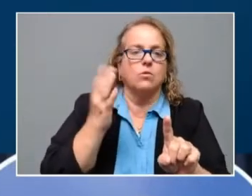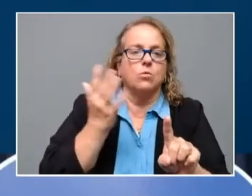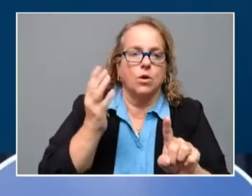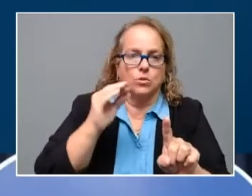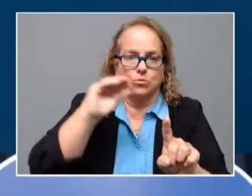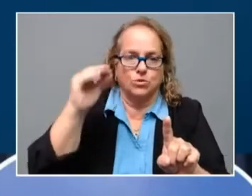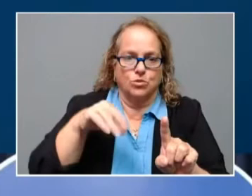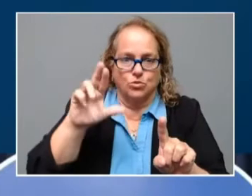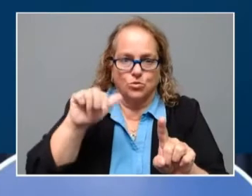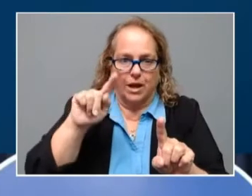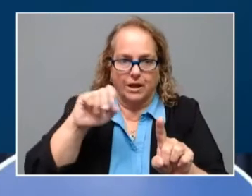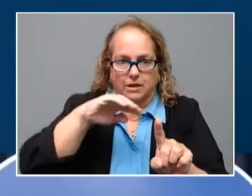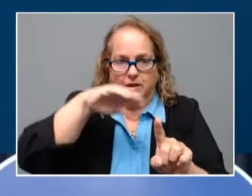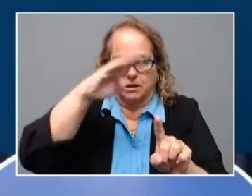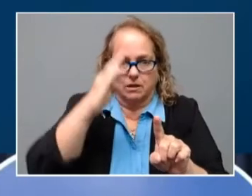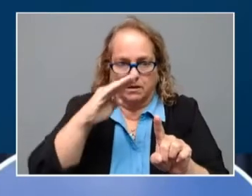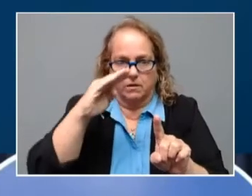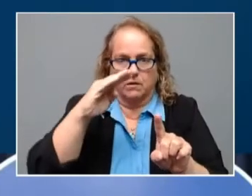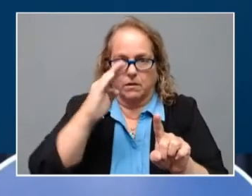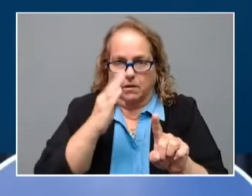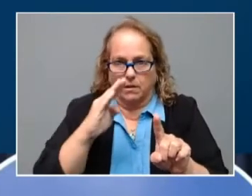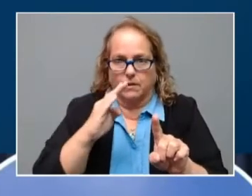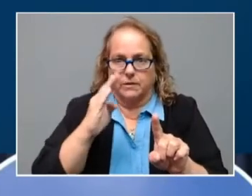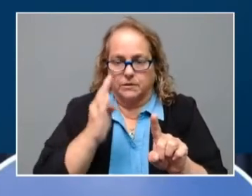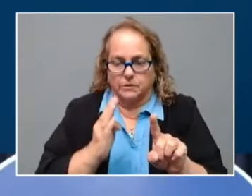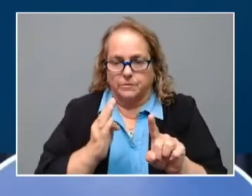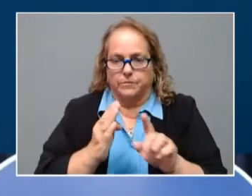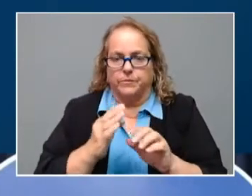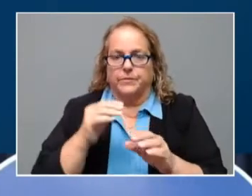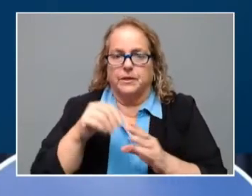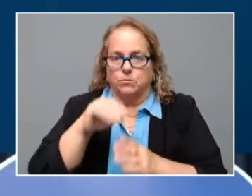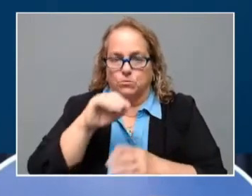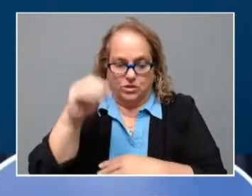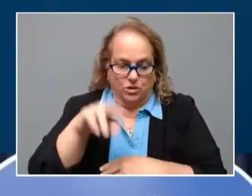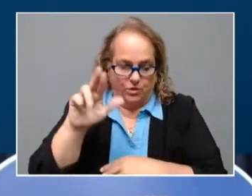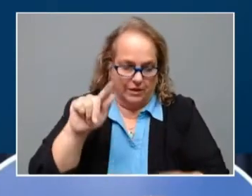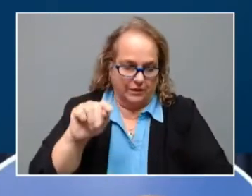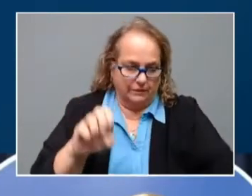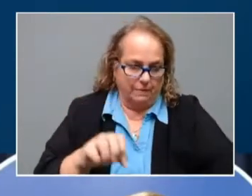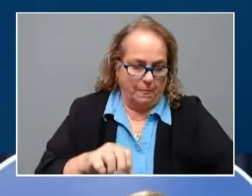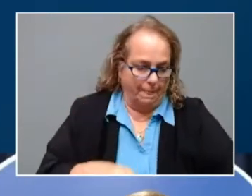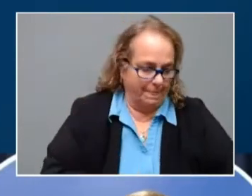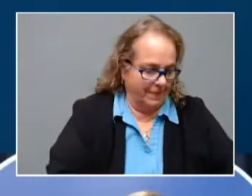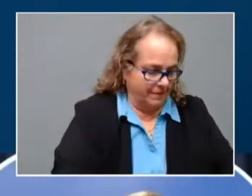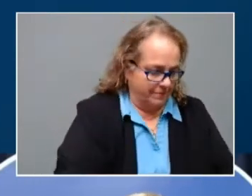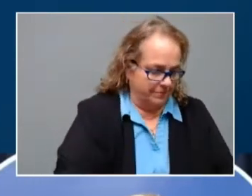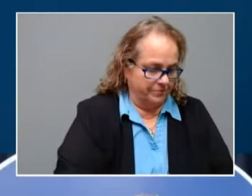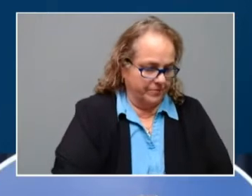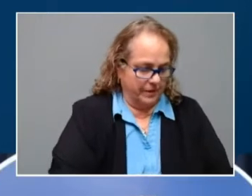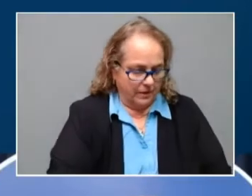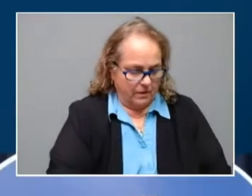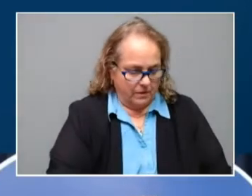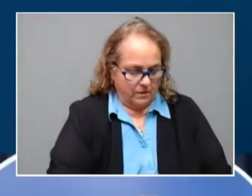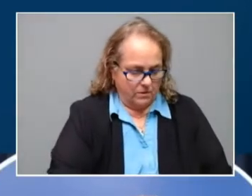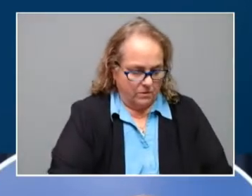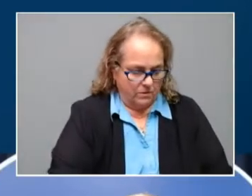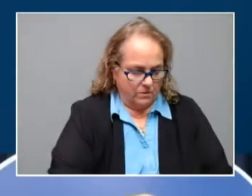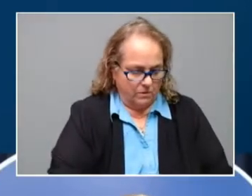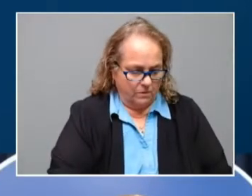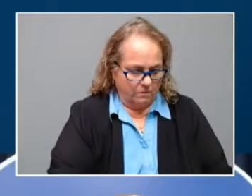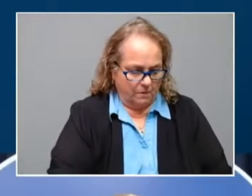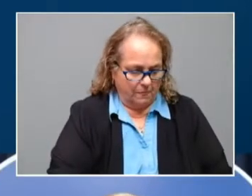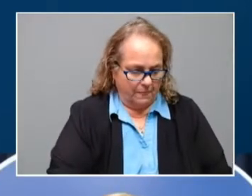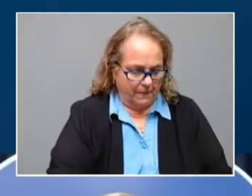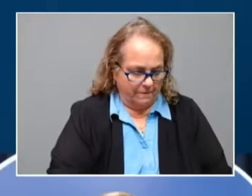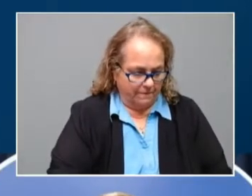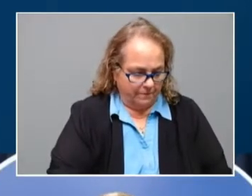the decline that we are seeing in positivity. Next one, we hope continues at this rate, but that's the